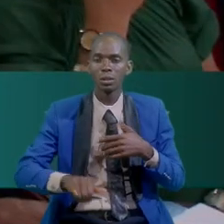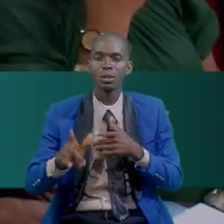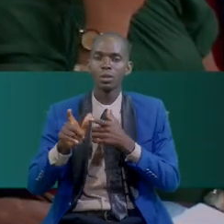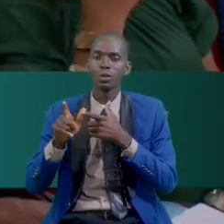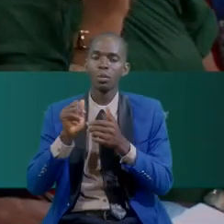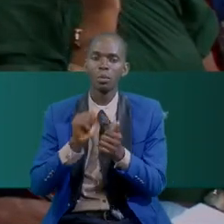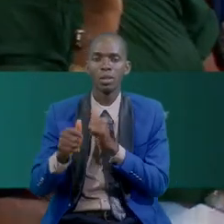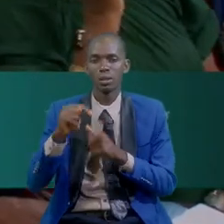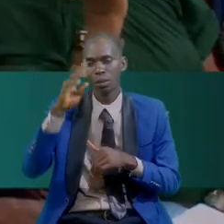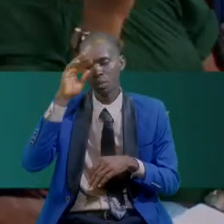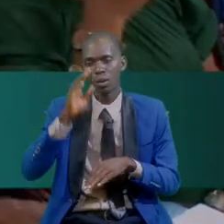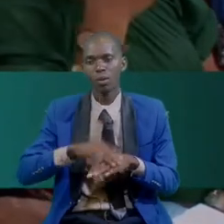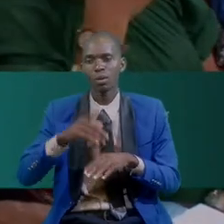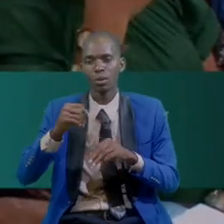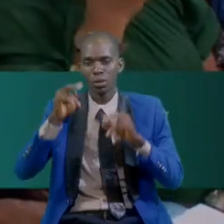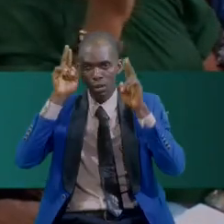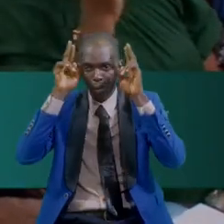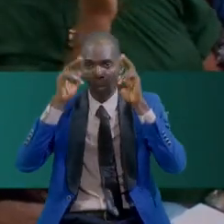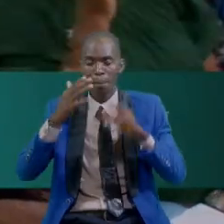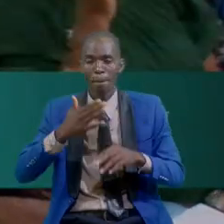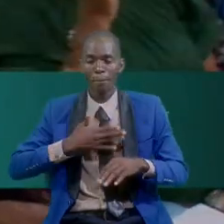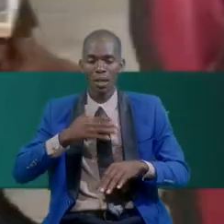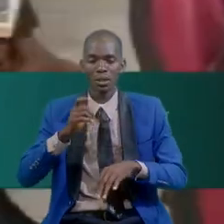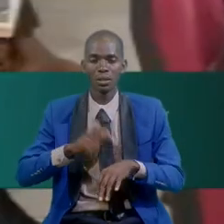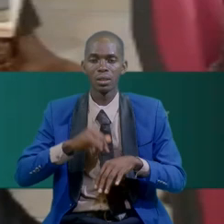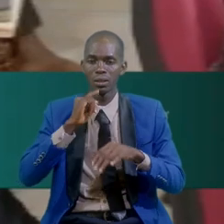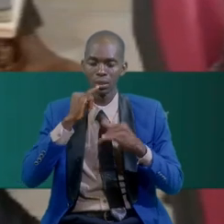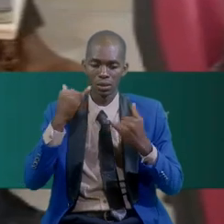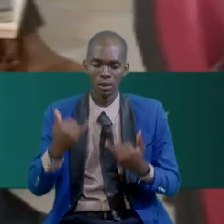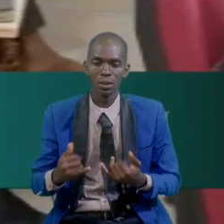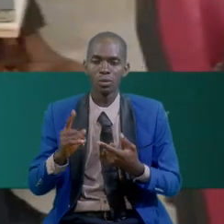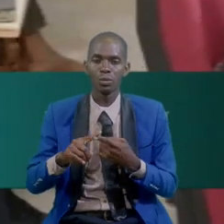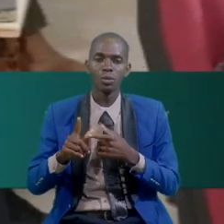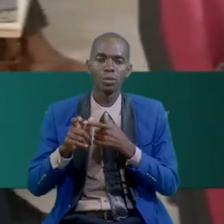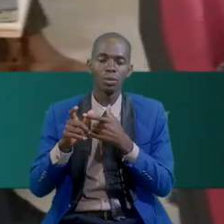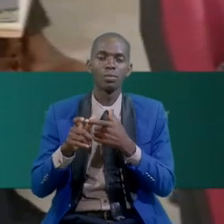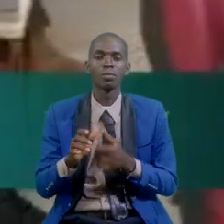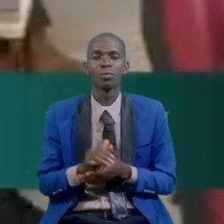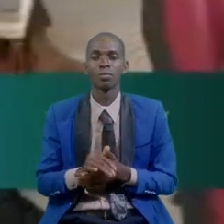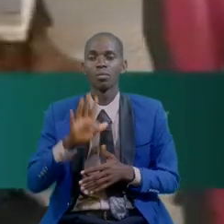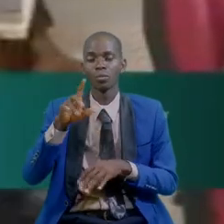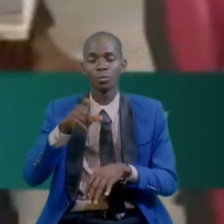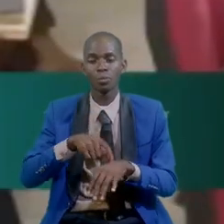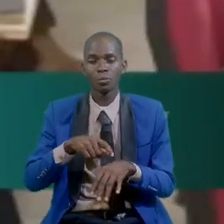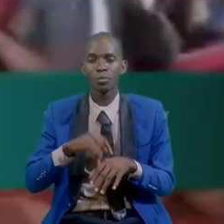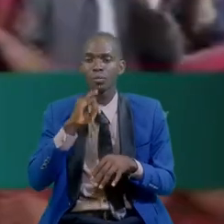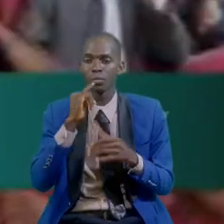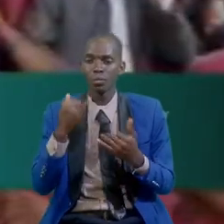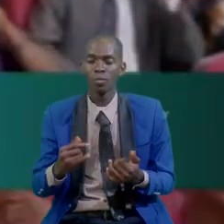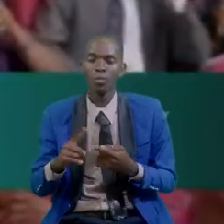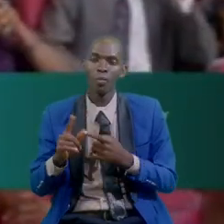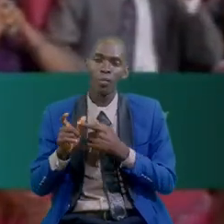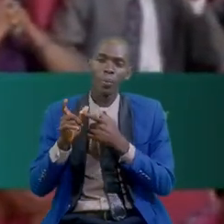chariot. My time has come to run. Your time has come to